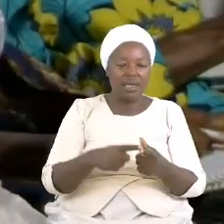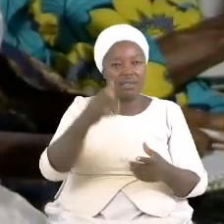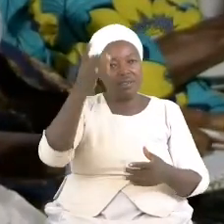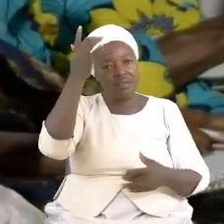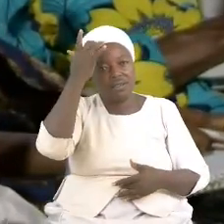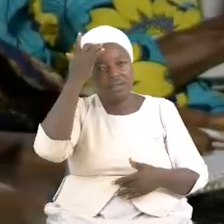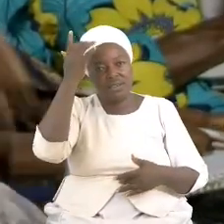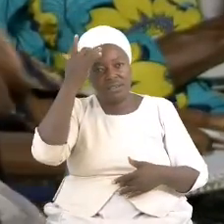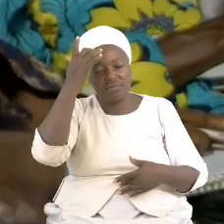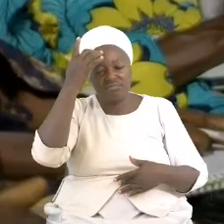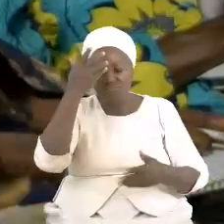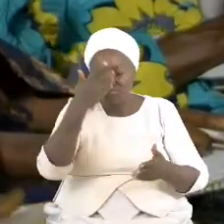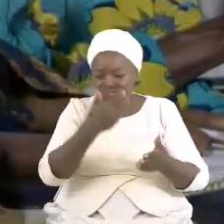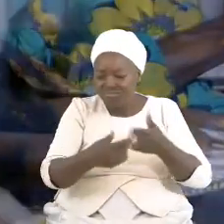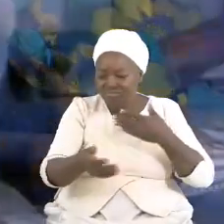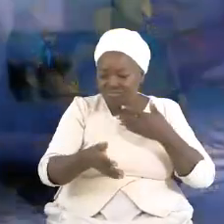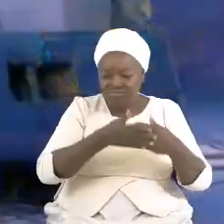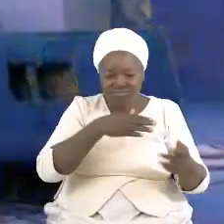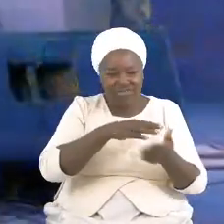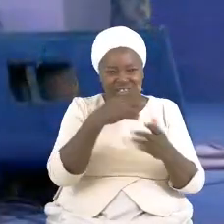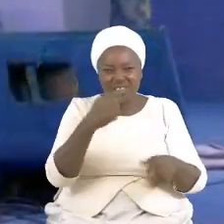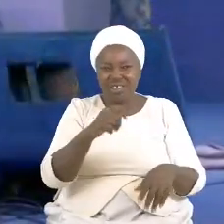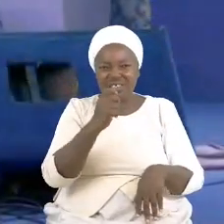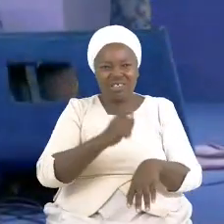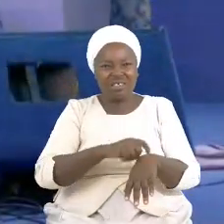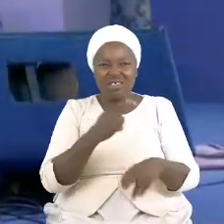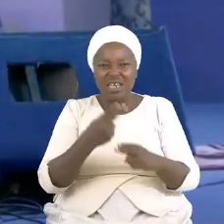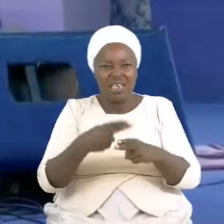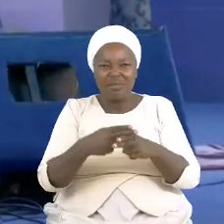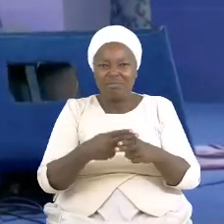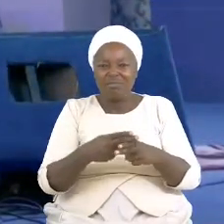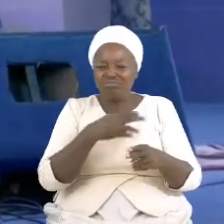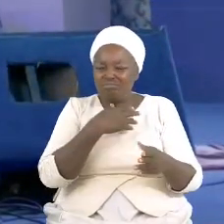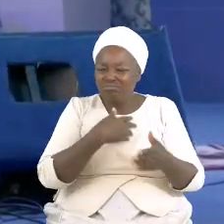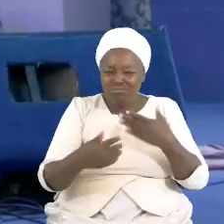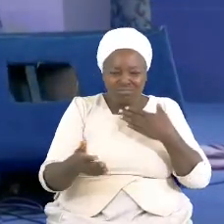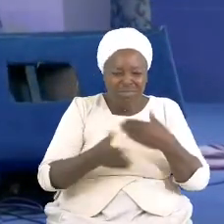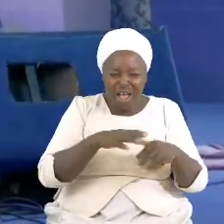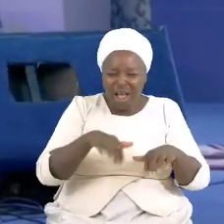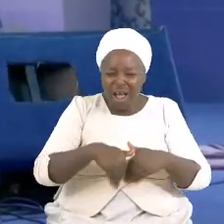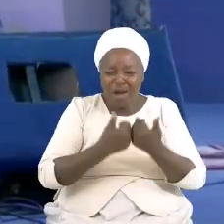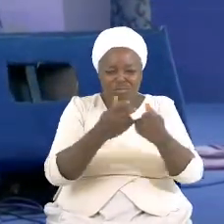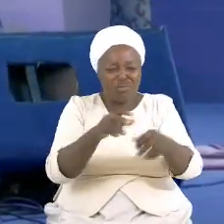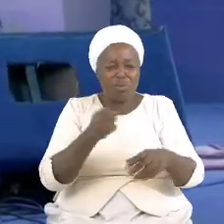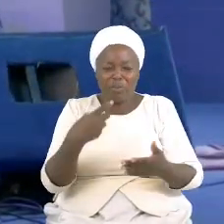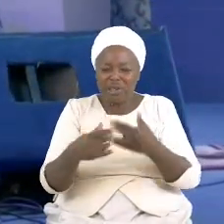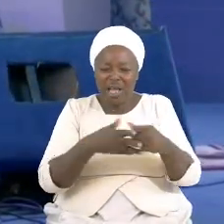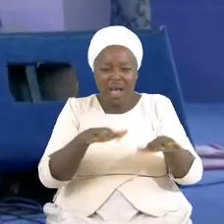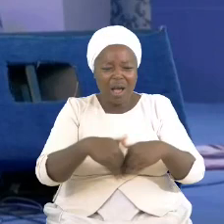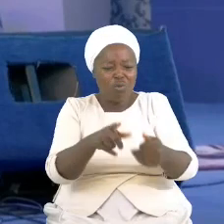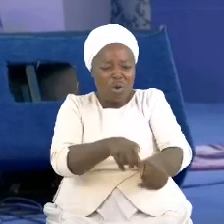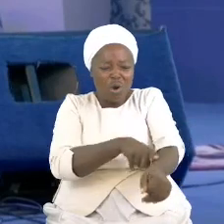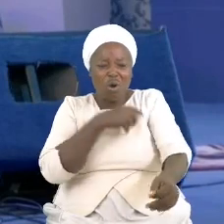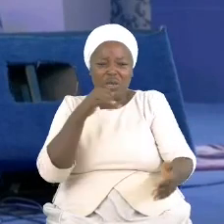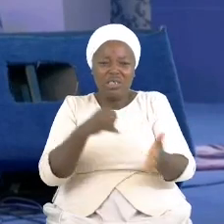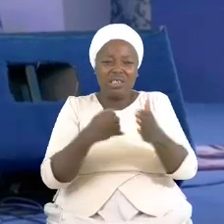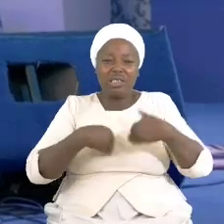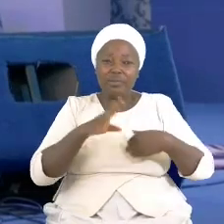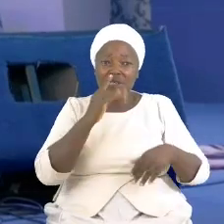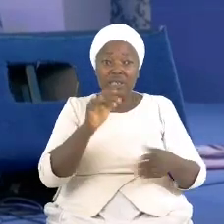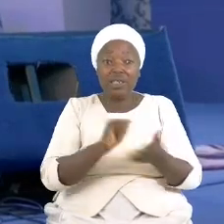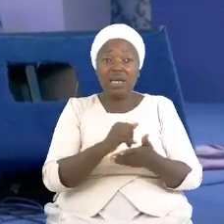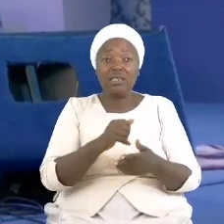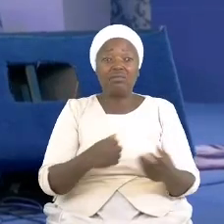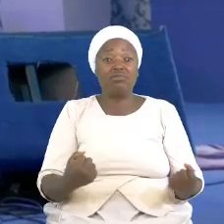whatever the name, sickness, whatever long it has been there, that mountain of sickness